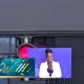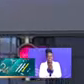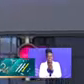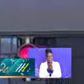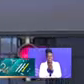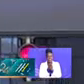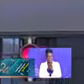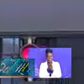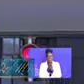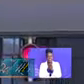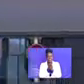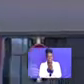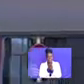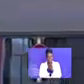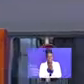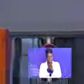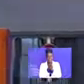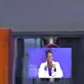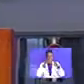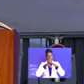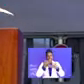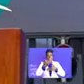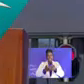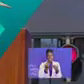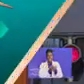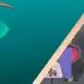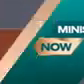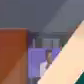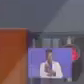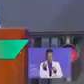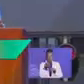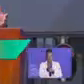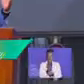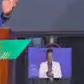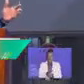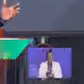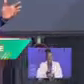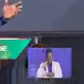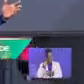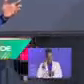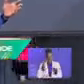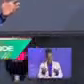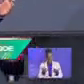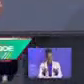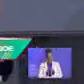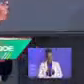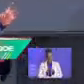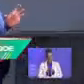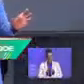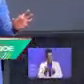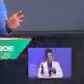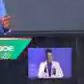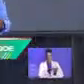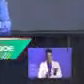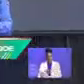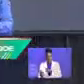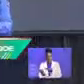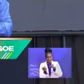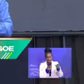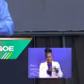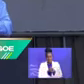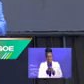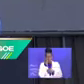with you in the next few minutes I want to prepare